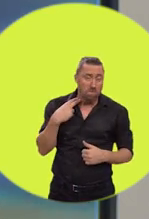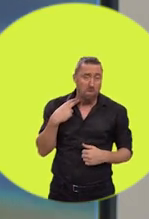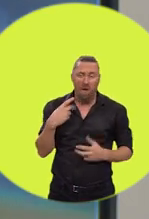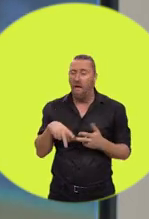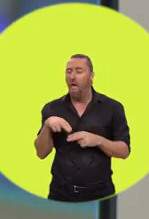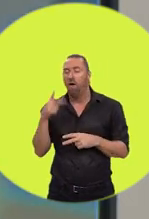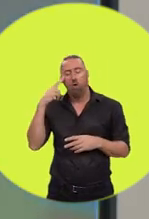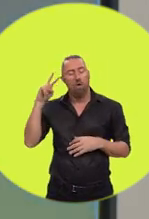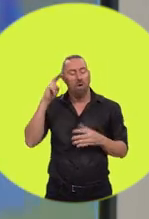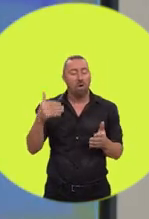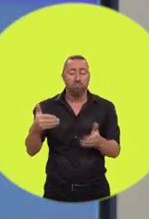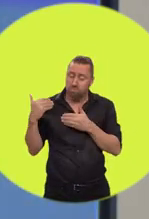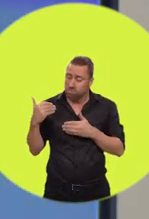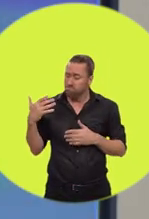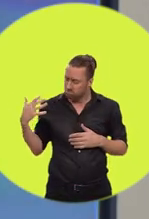don't drive.